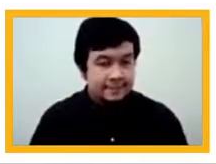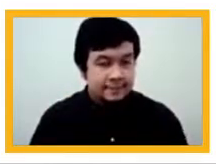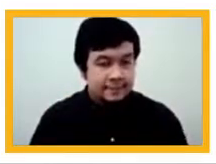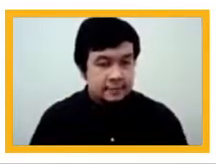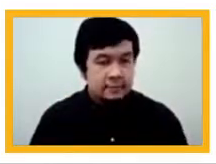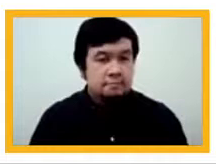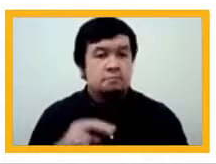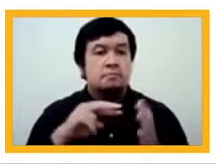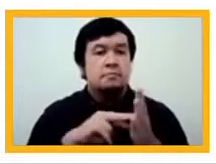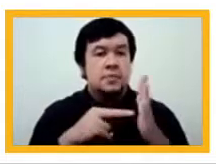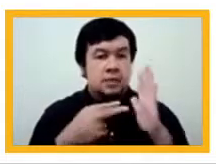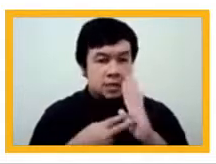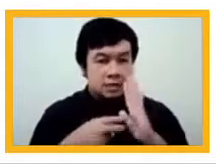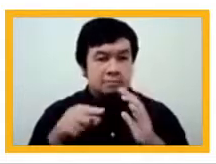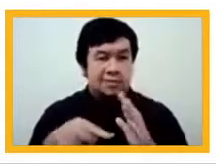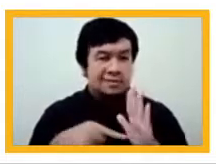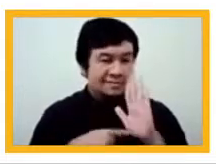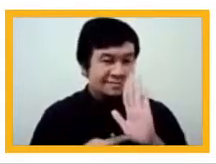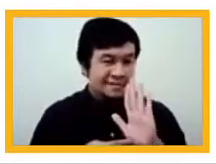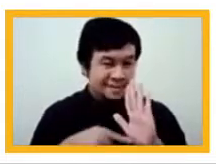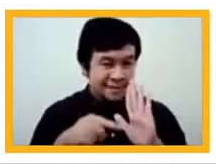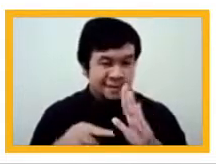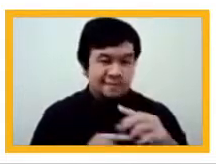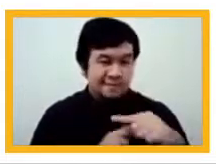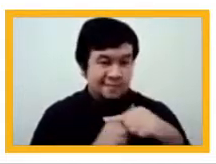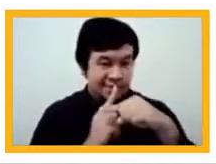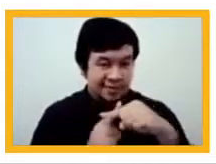plus mechatronics, etc.